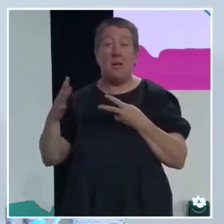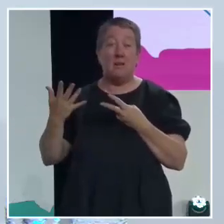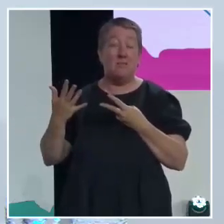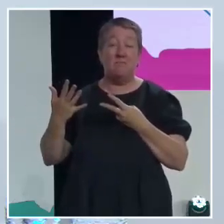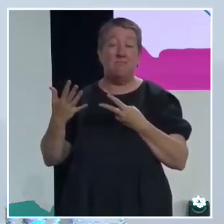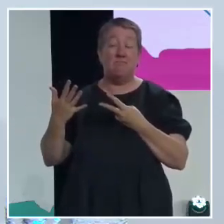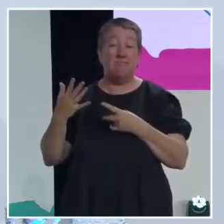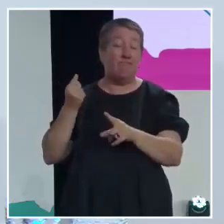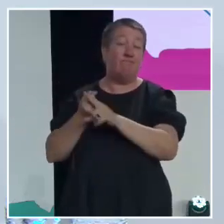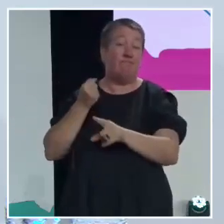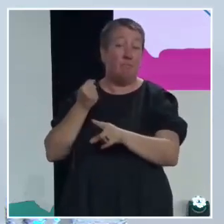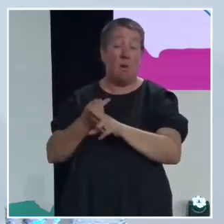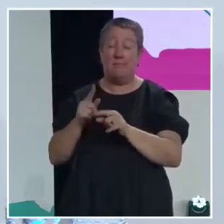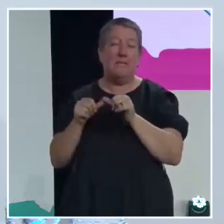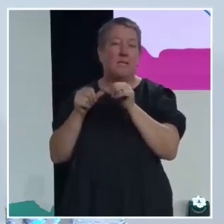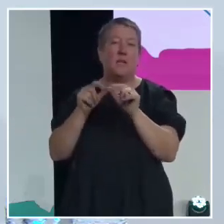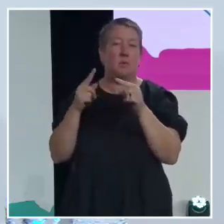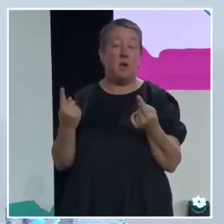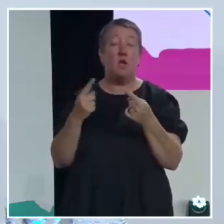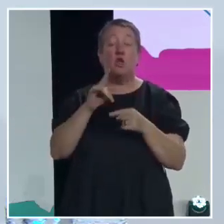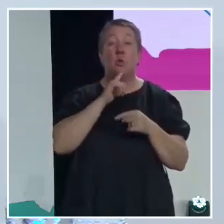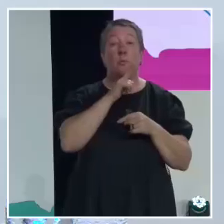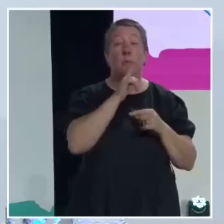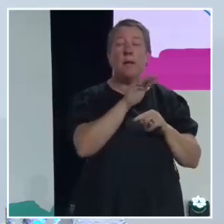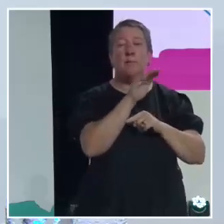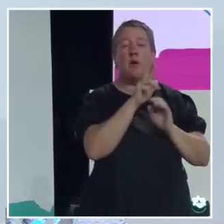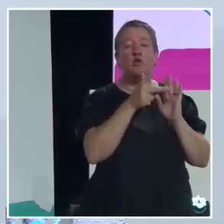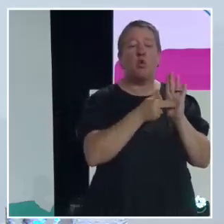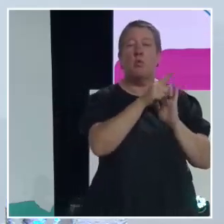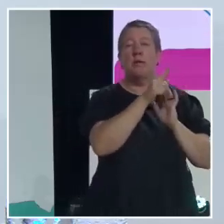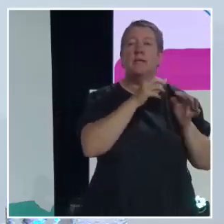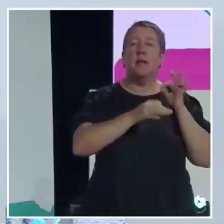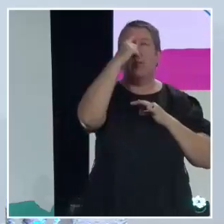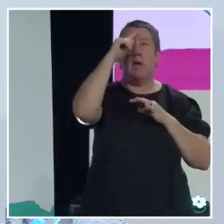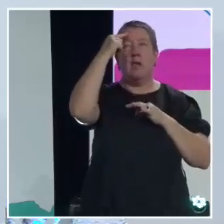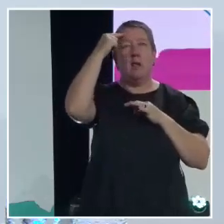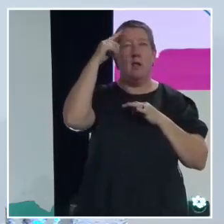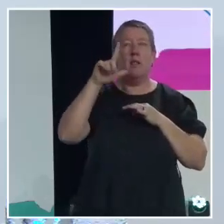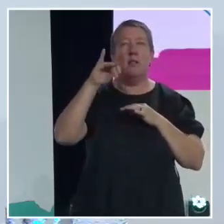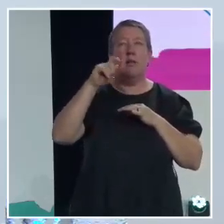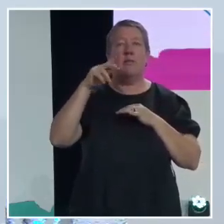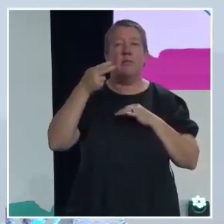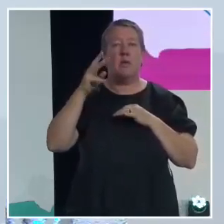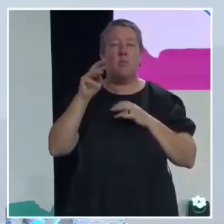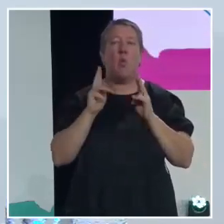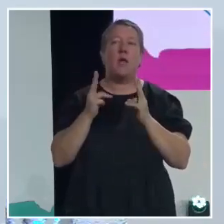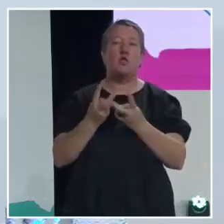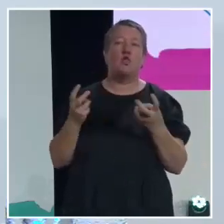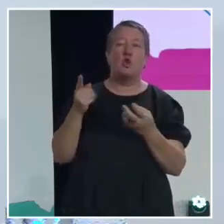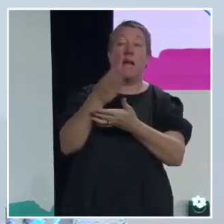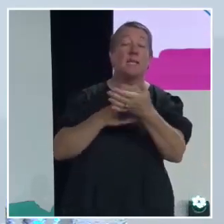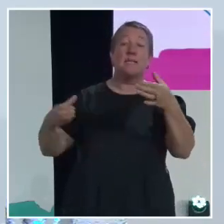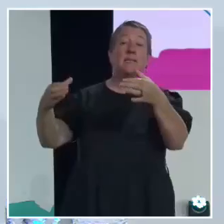waterways, not sustainable. And so the role of a public bank would be, instead of thinking about lithium or natural resources as a sector, again,